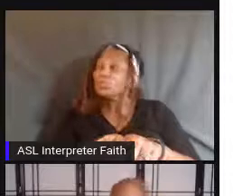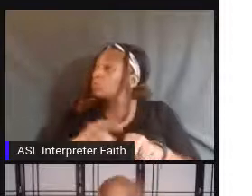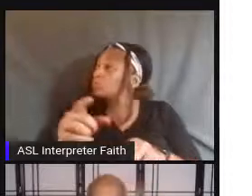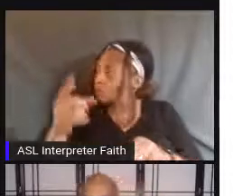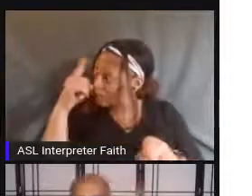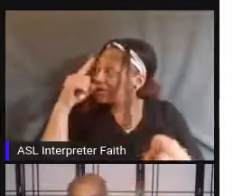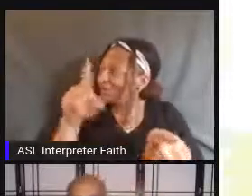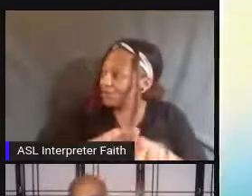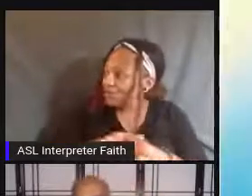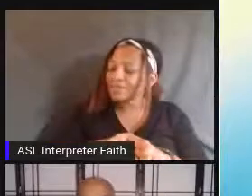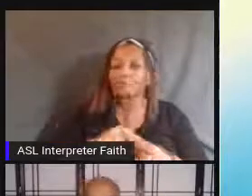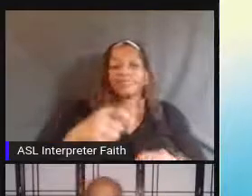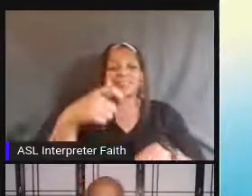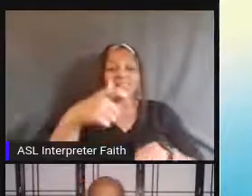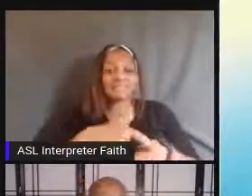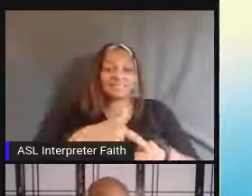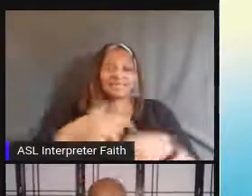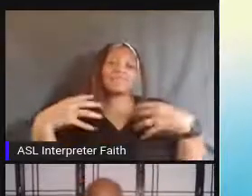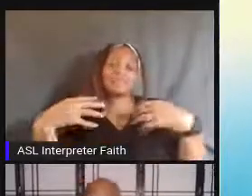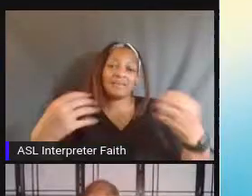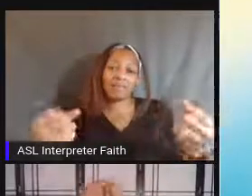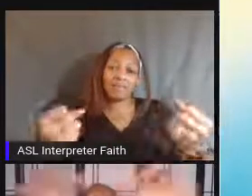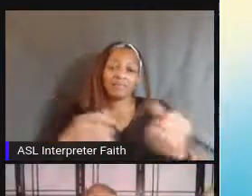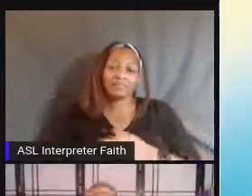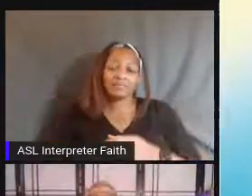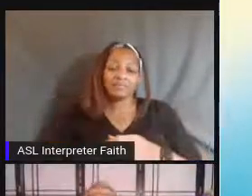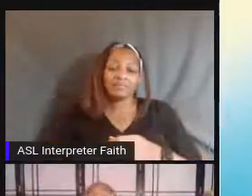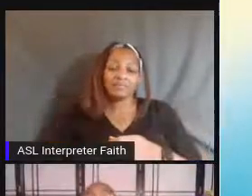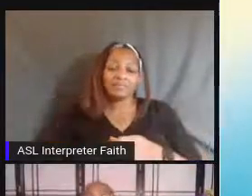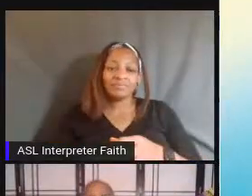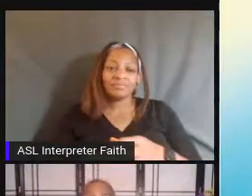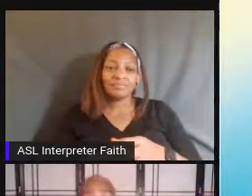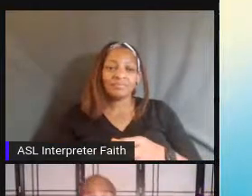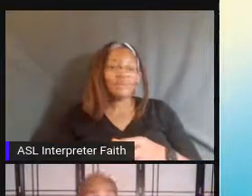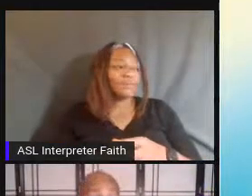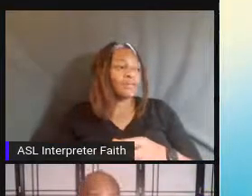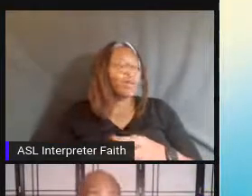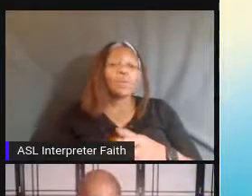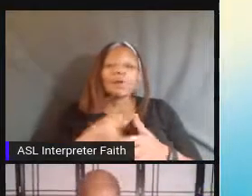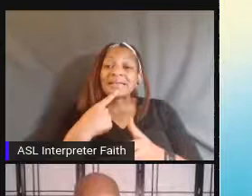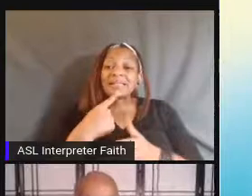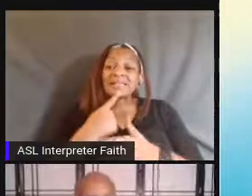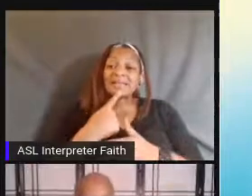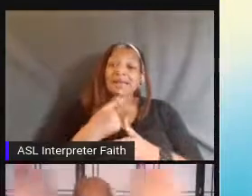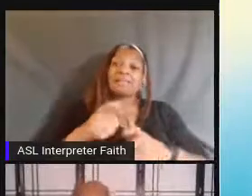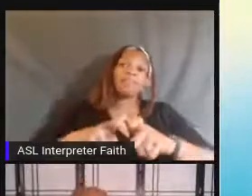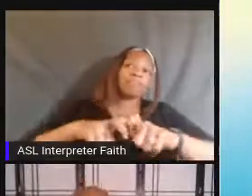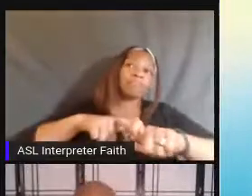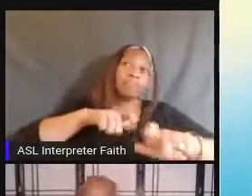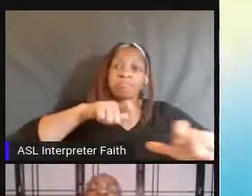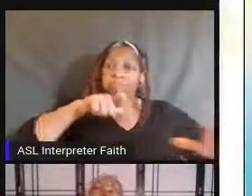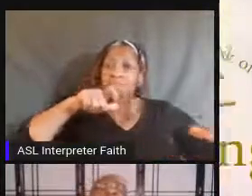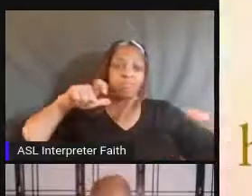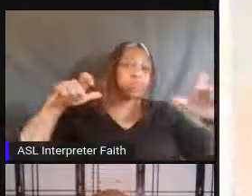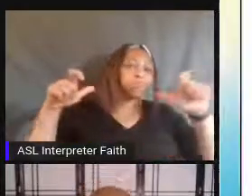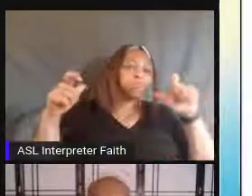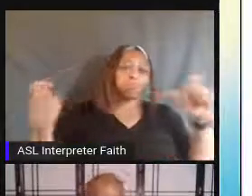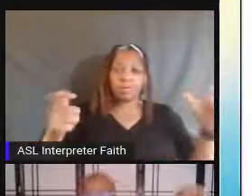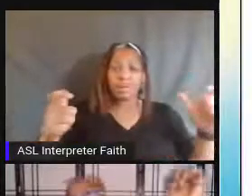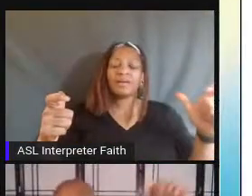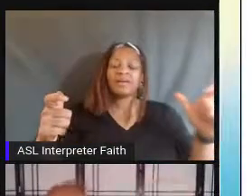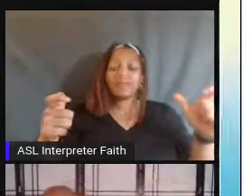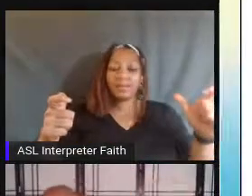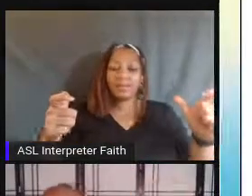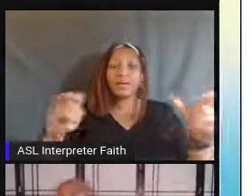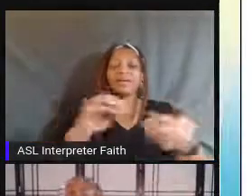that it is time to heal? Because there's a vast, and when I say vast, I mean vast